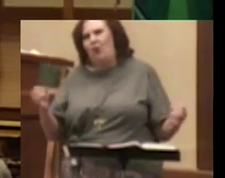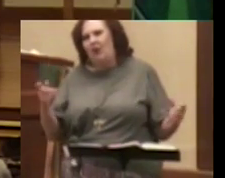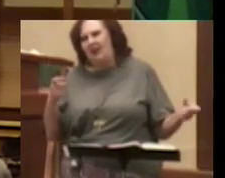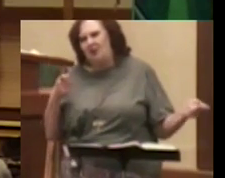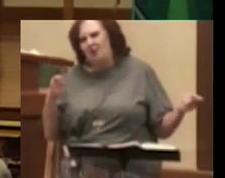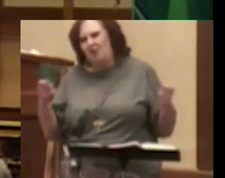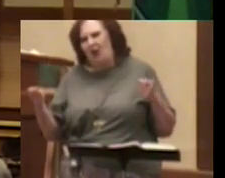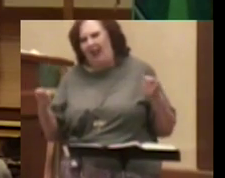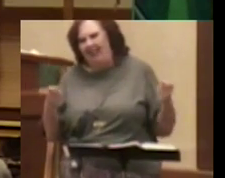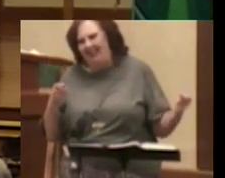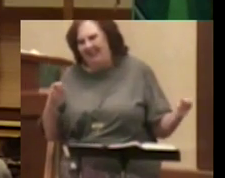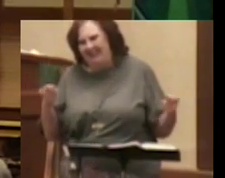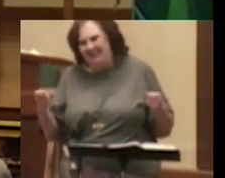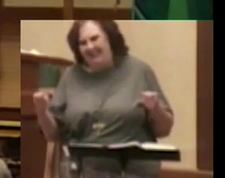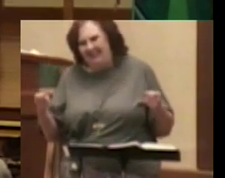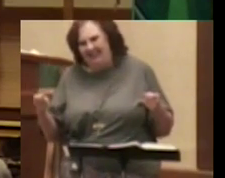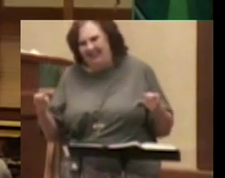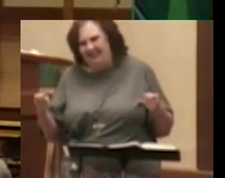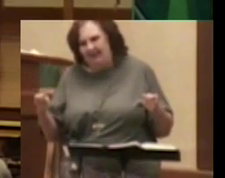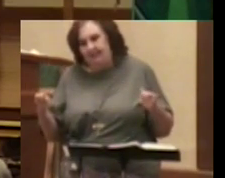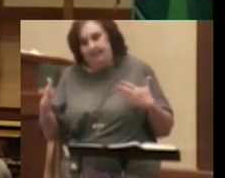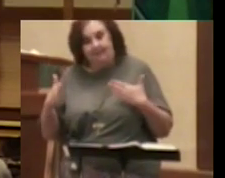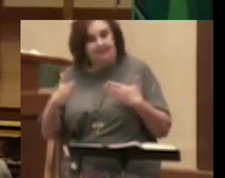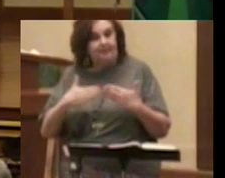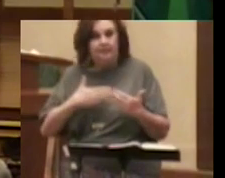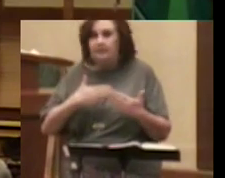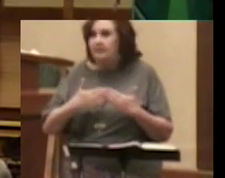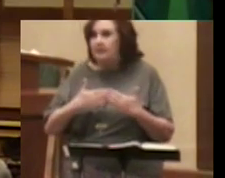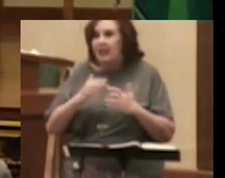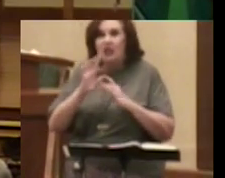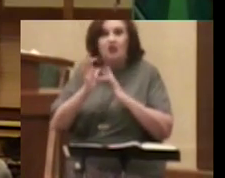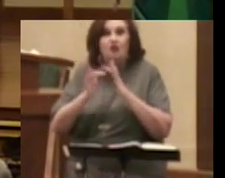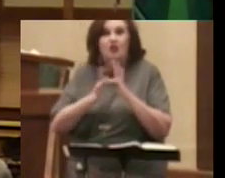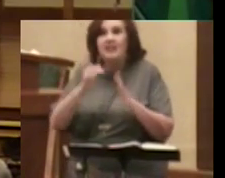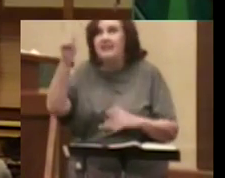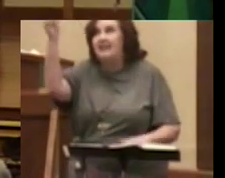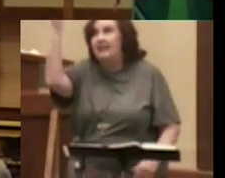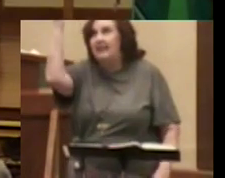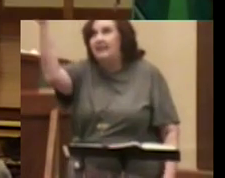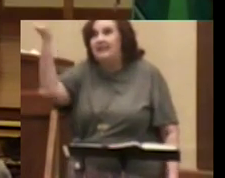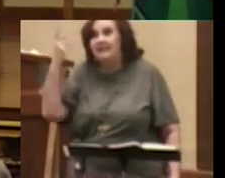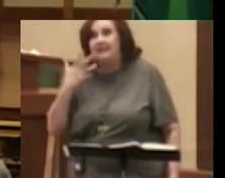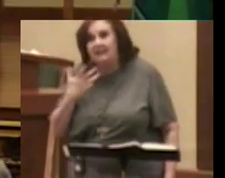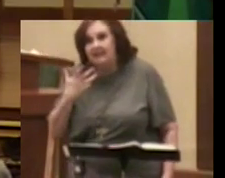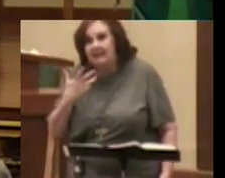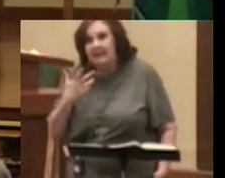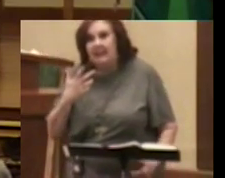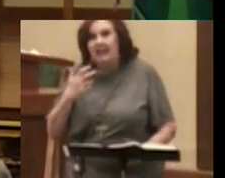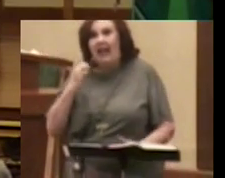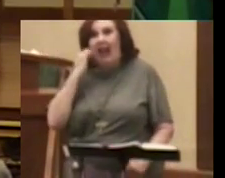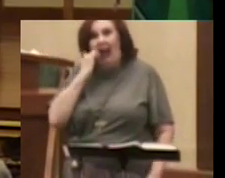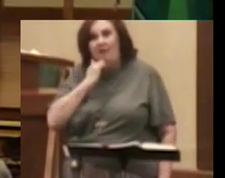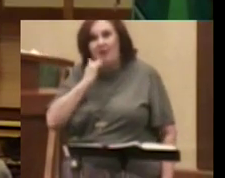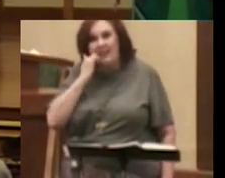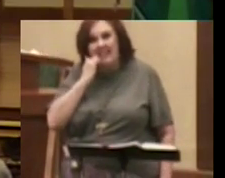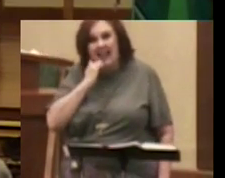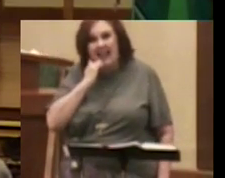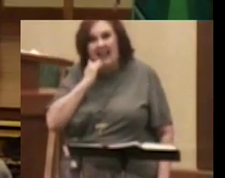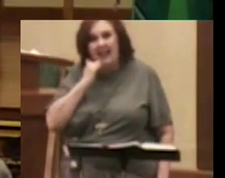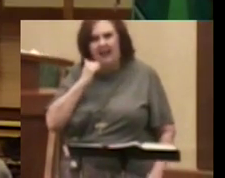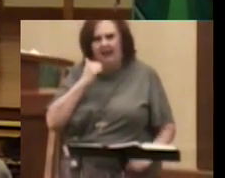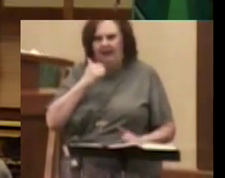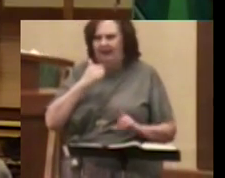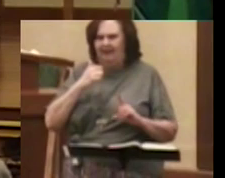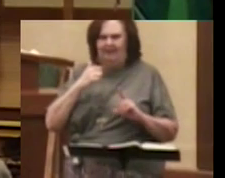control. Even so, Jesus gives a strong word that each day has worries of